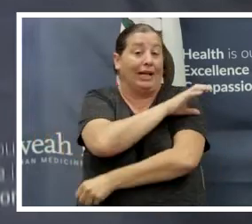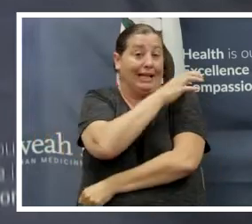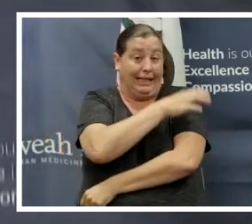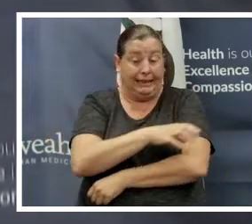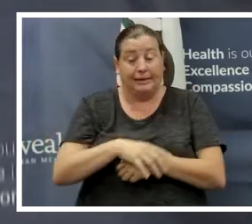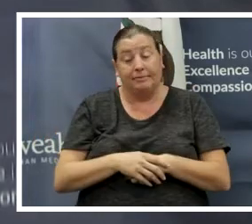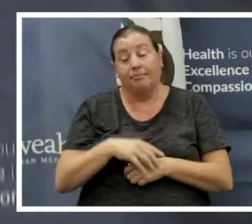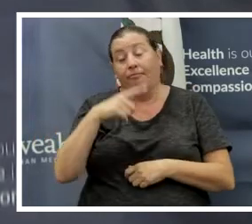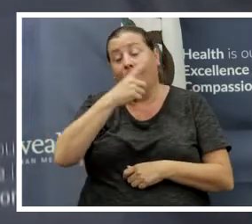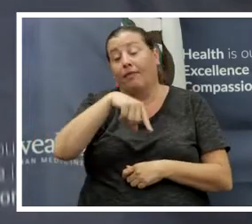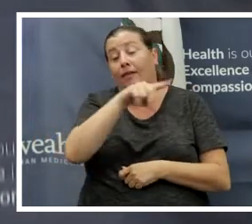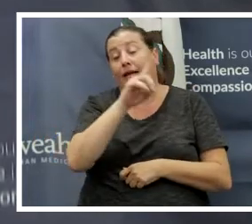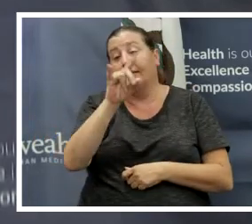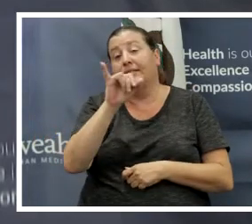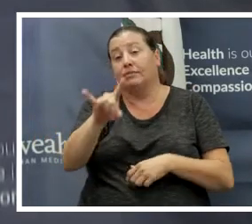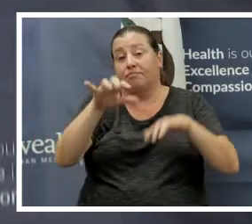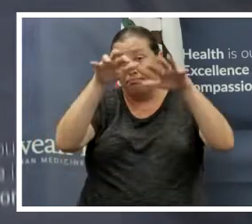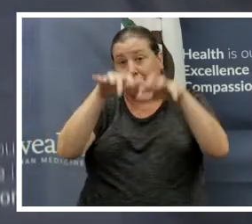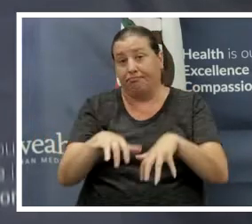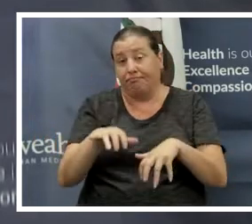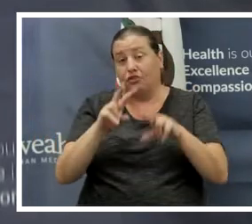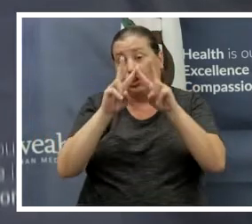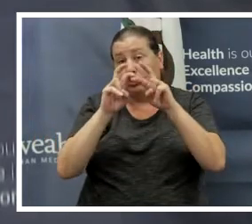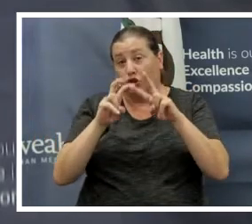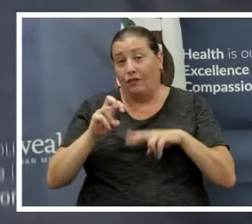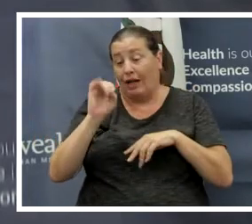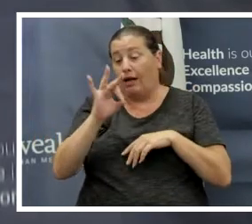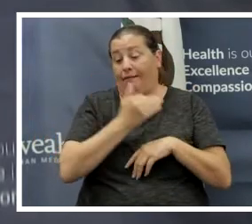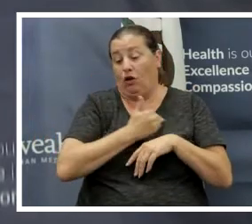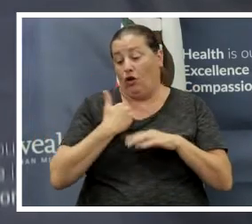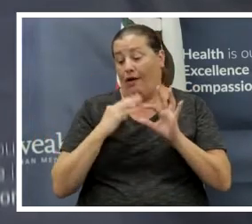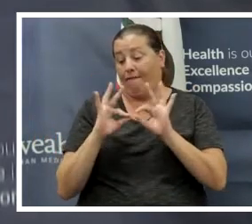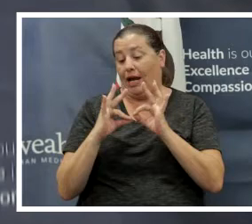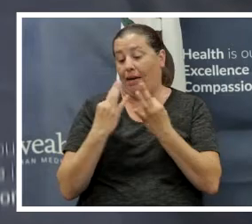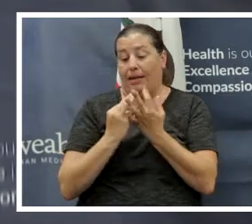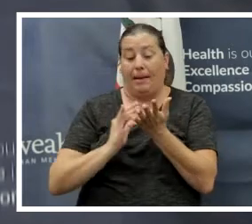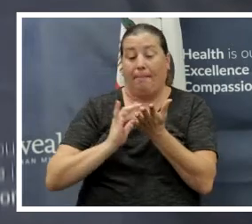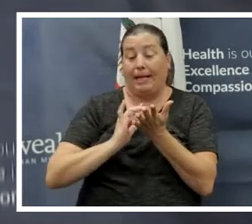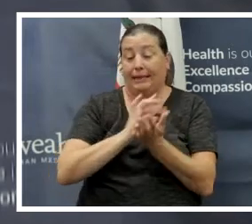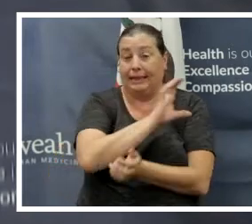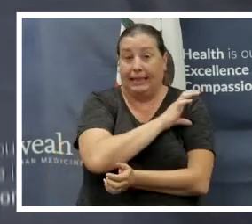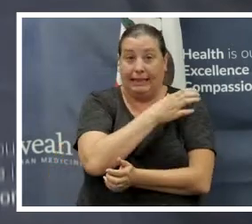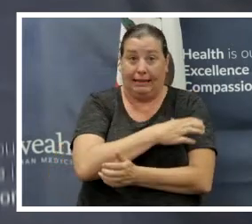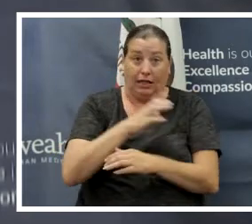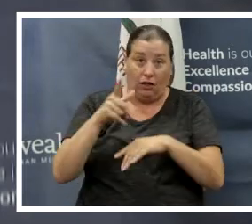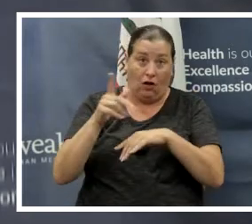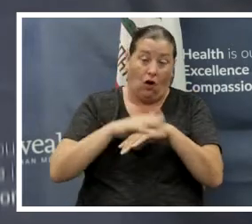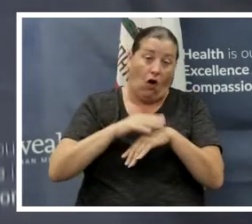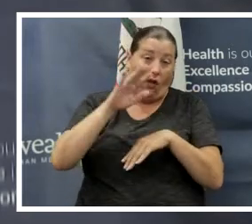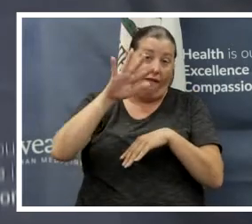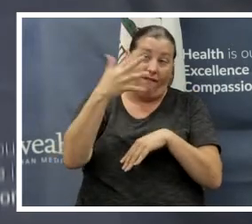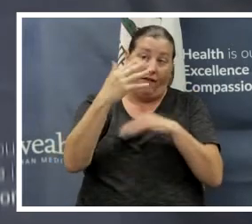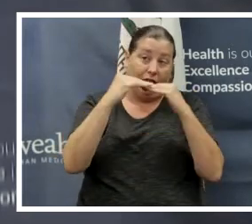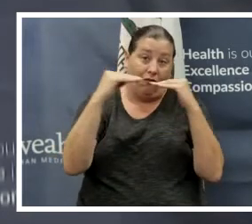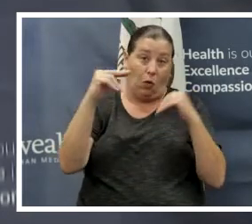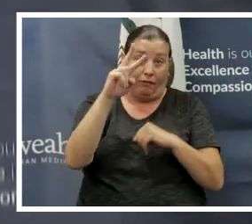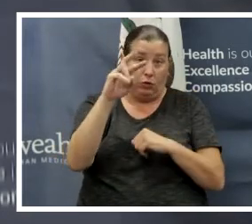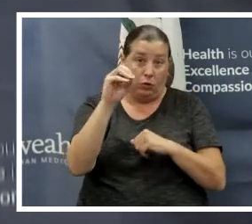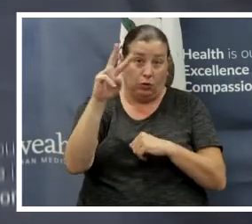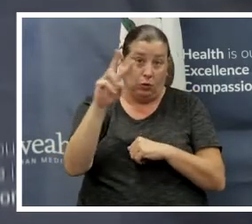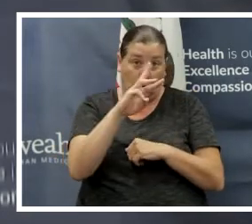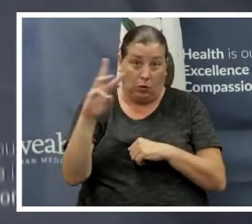virtual survey of our family medicine clinic located on the 5th floor of 202 West Willow. We